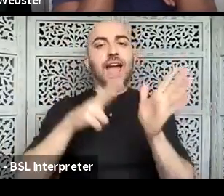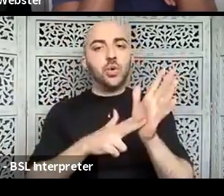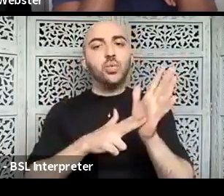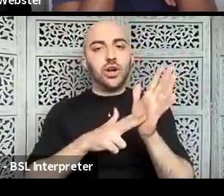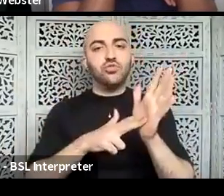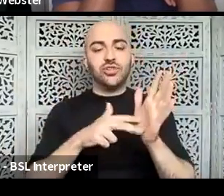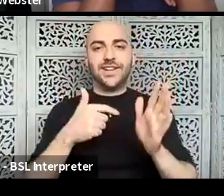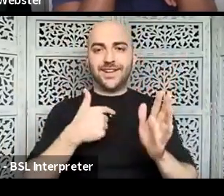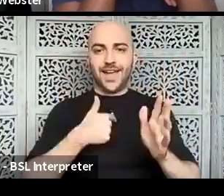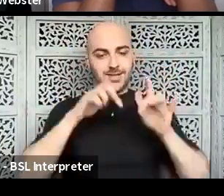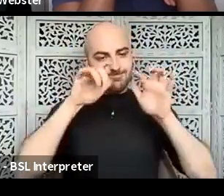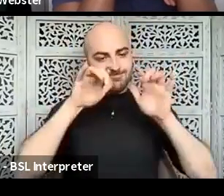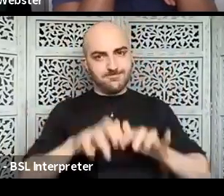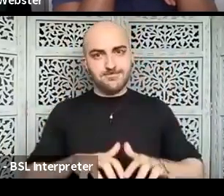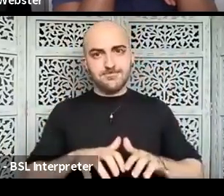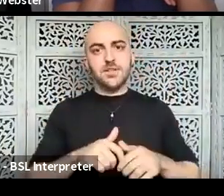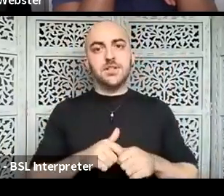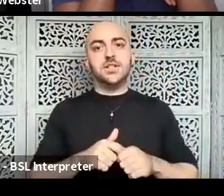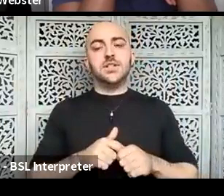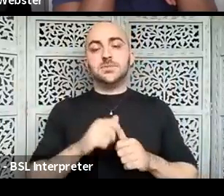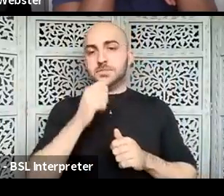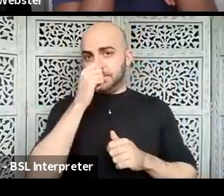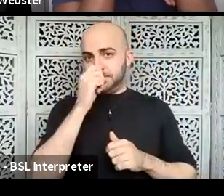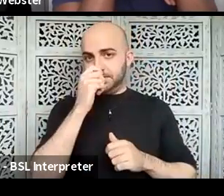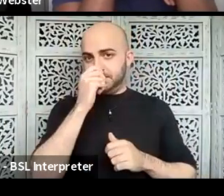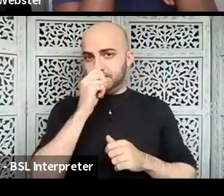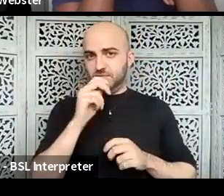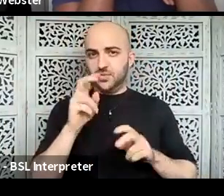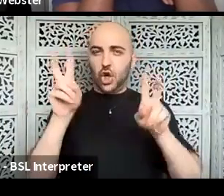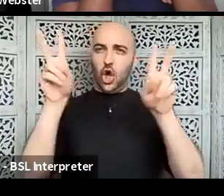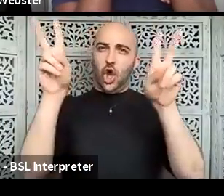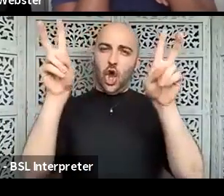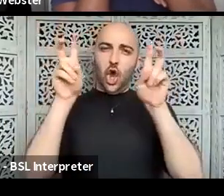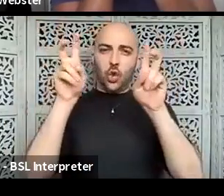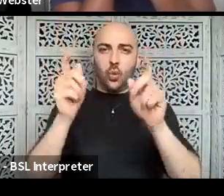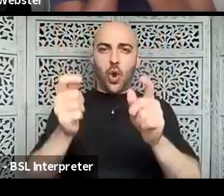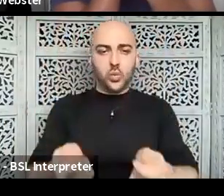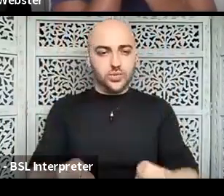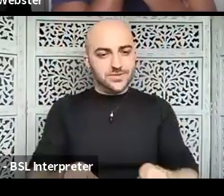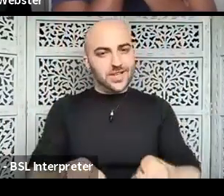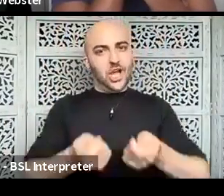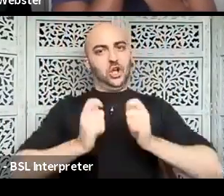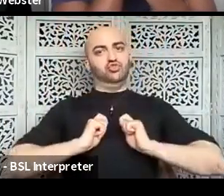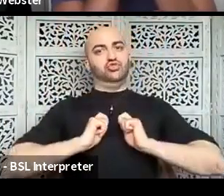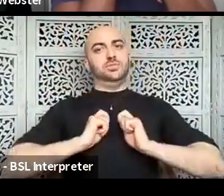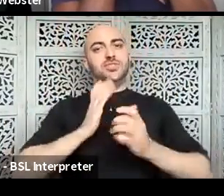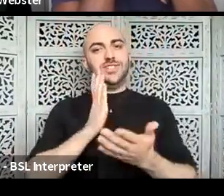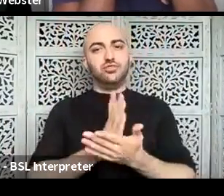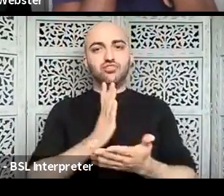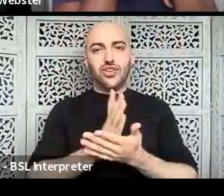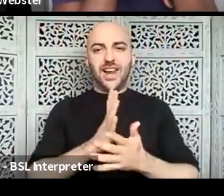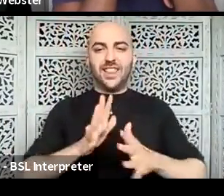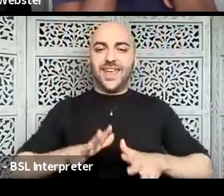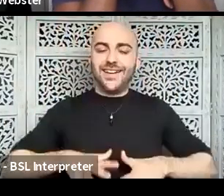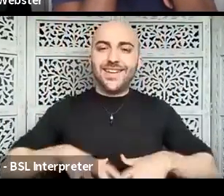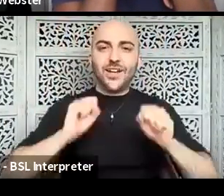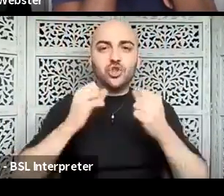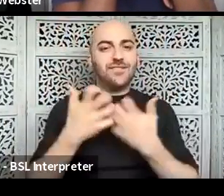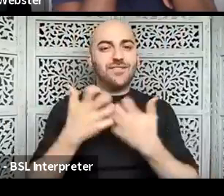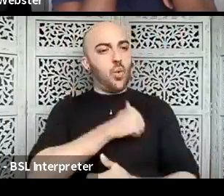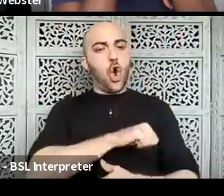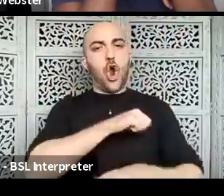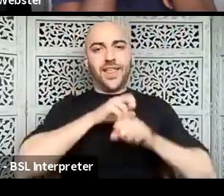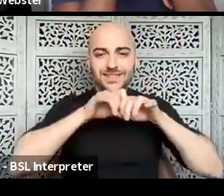I had the lovely quote attributed to me, which sort of kicked off the nature of what I do and how honest I was. But the